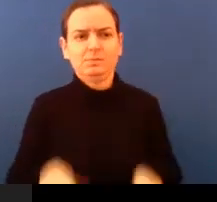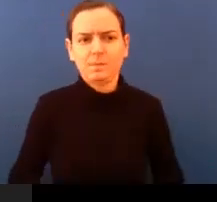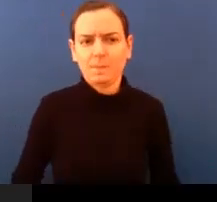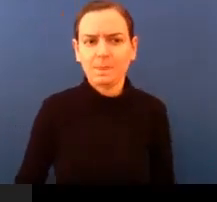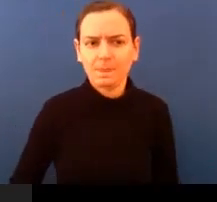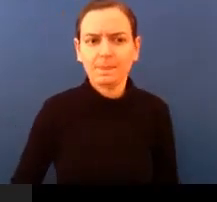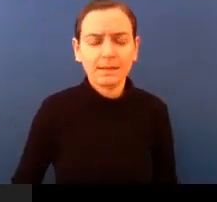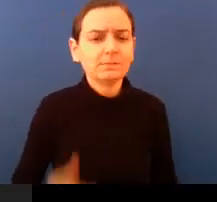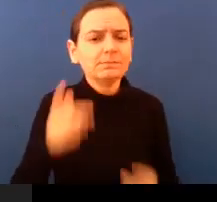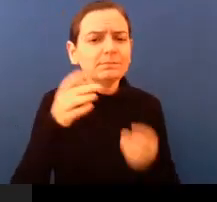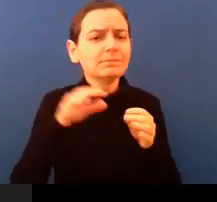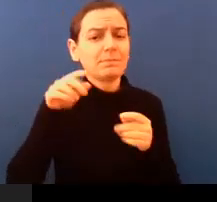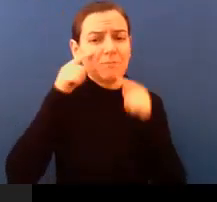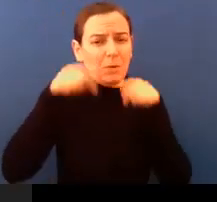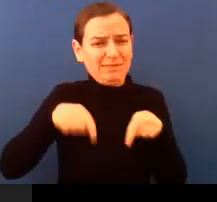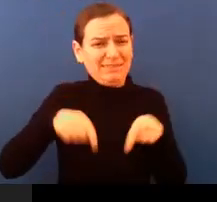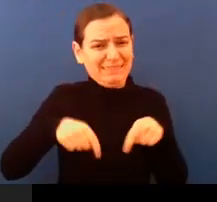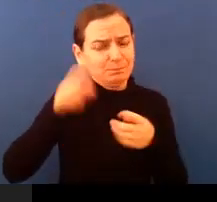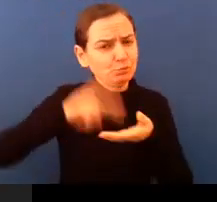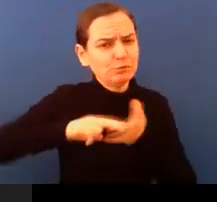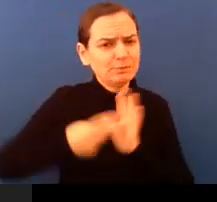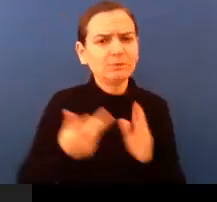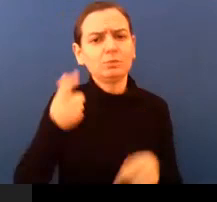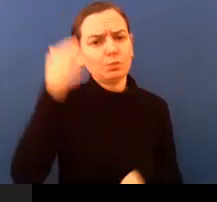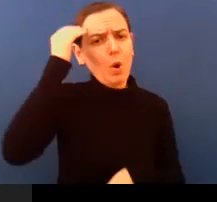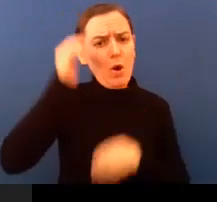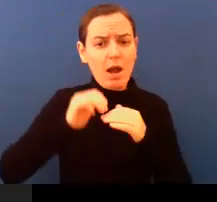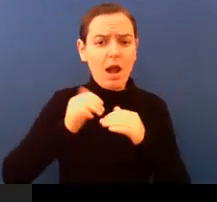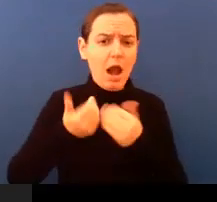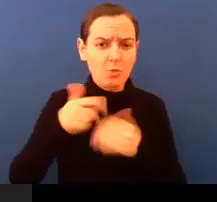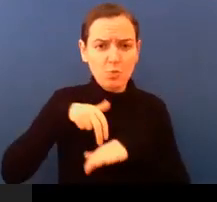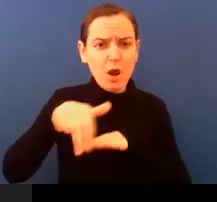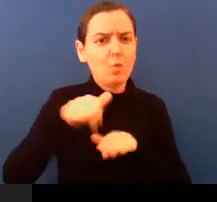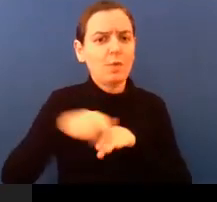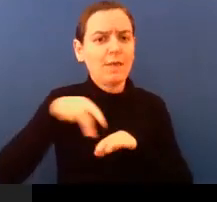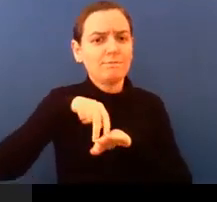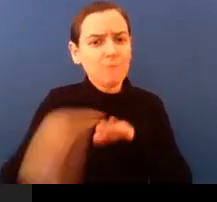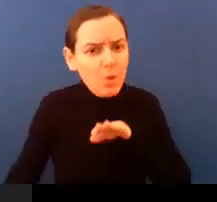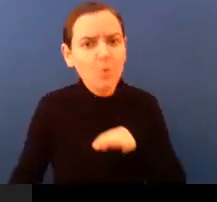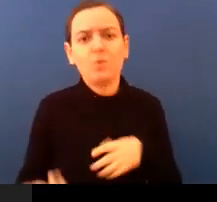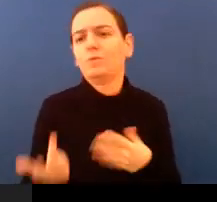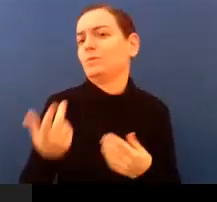streets, and using public transportation independently.